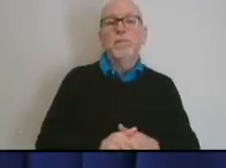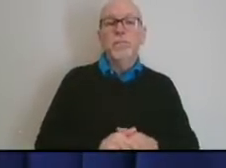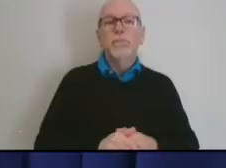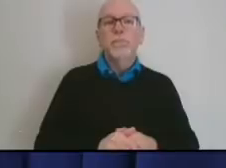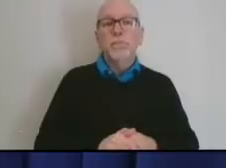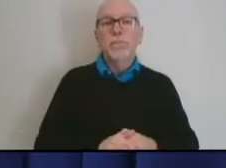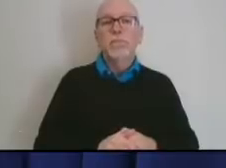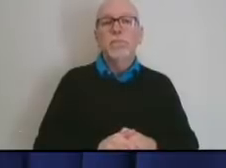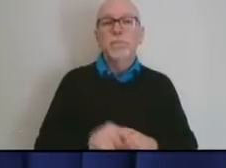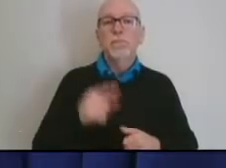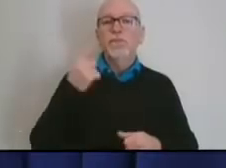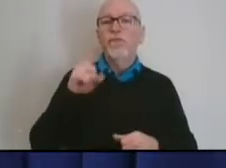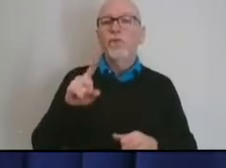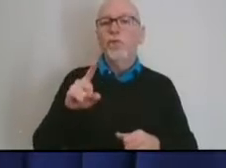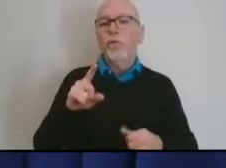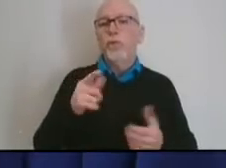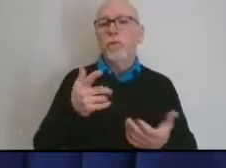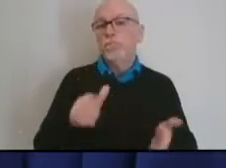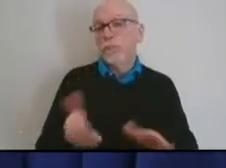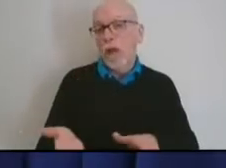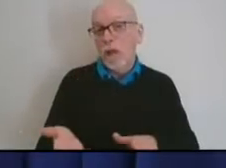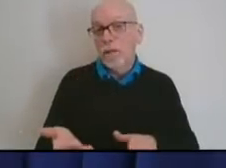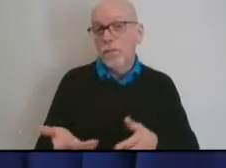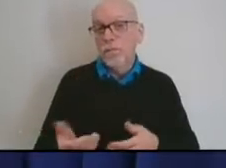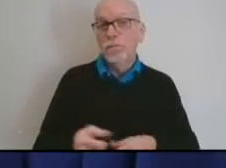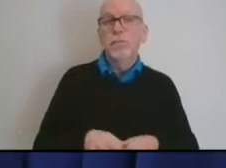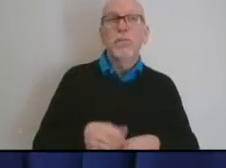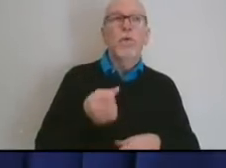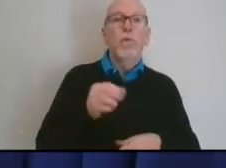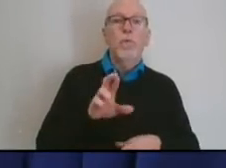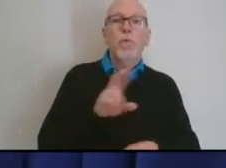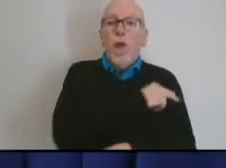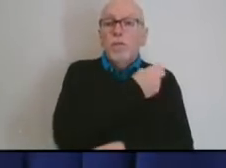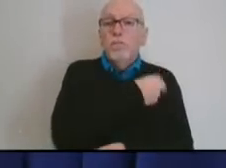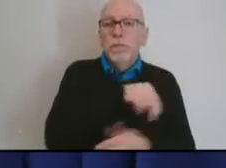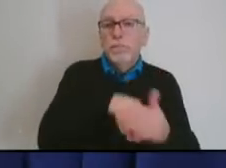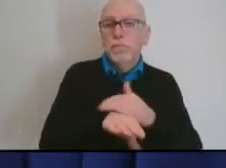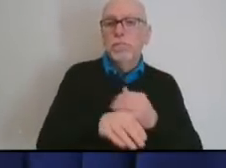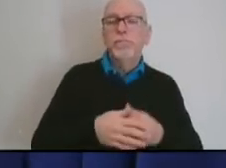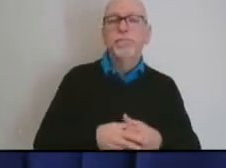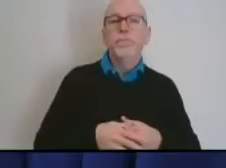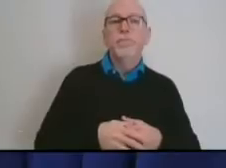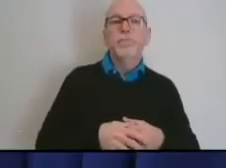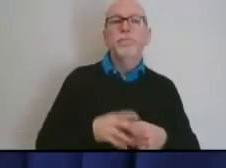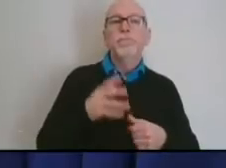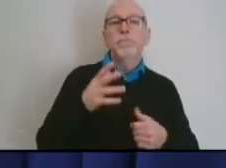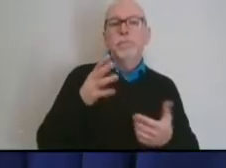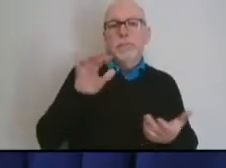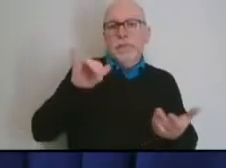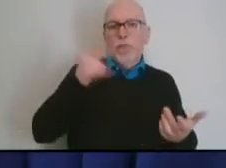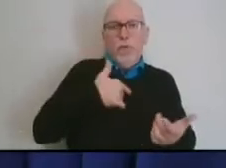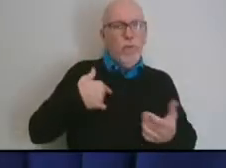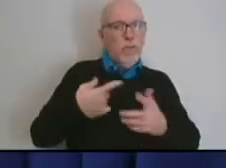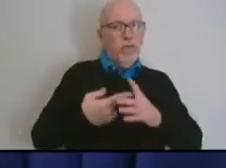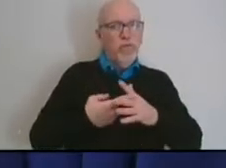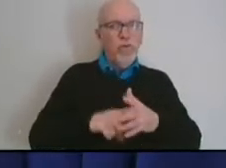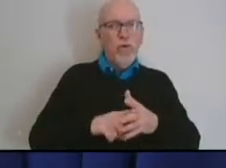of dying and or being hospitalized. And that's why we started, you heard Dr.